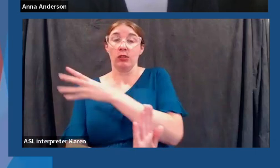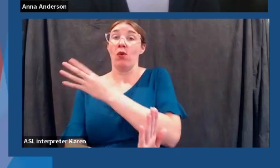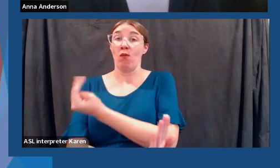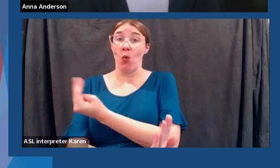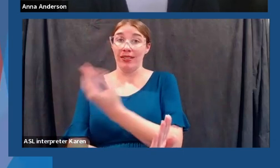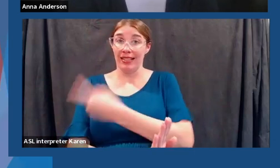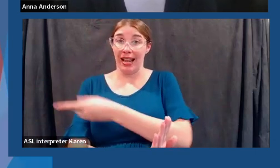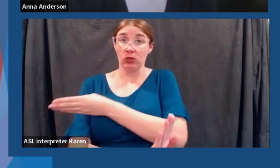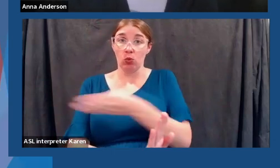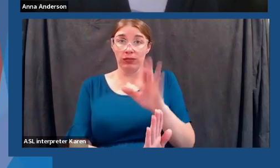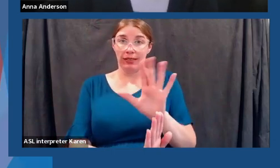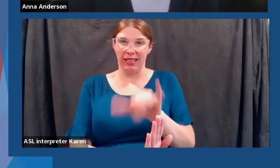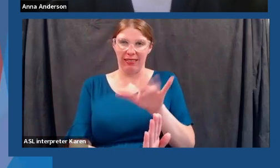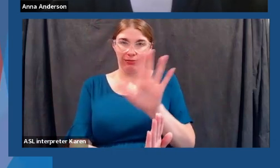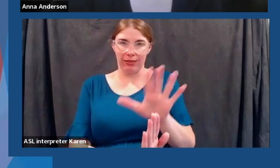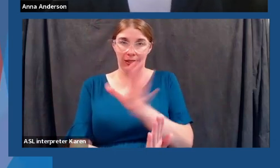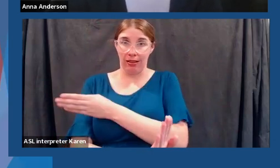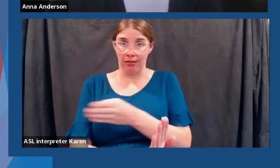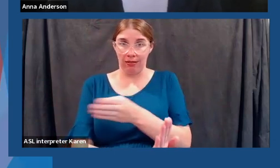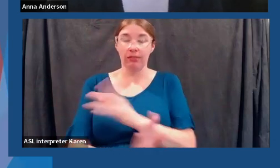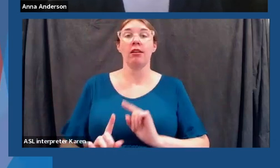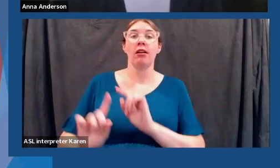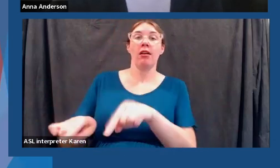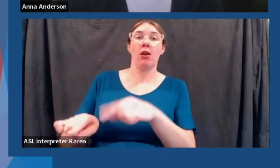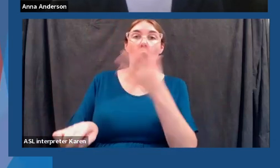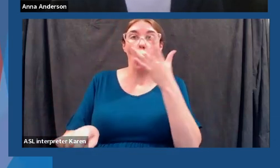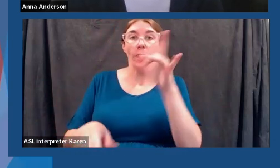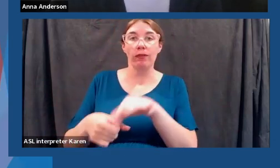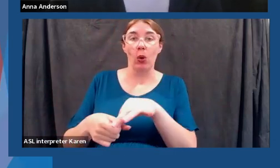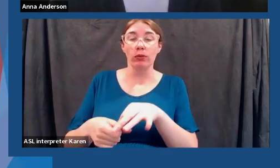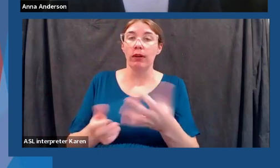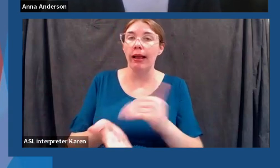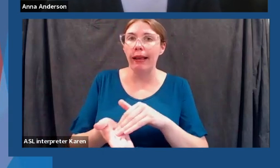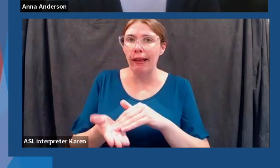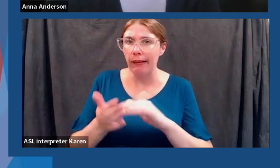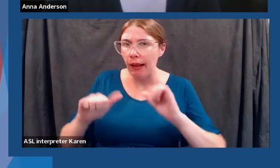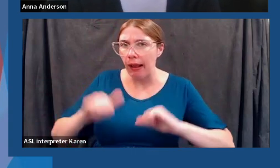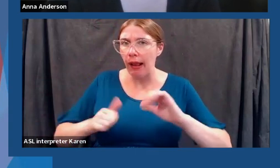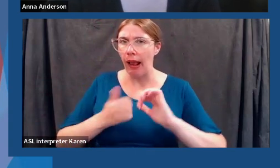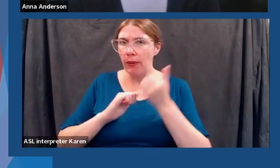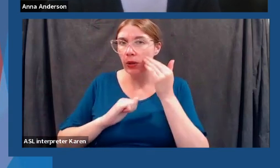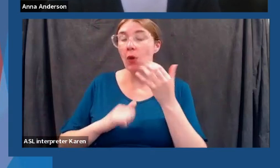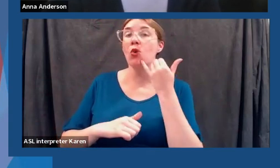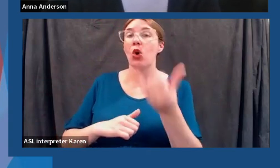Monday before the election day. Again, call your clerk. You can get that information on